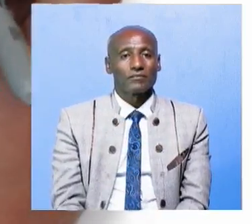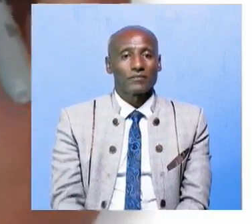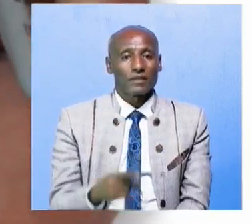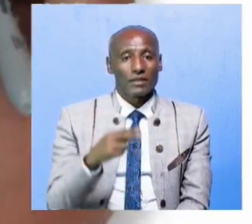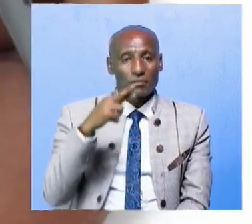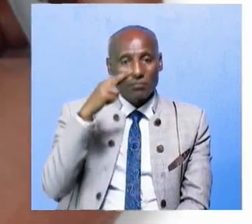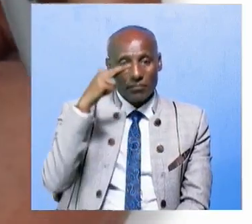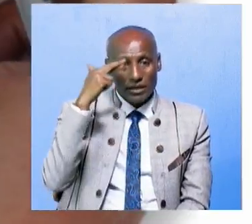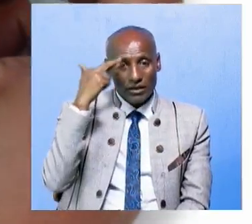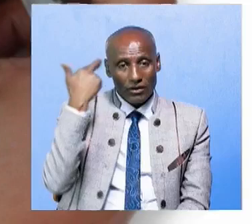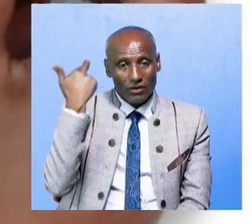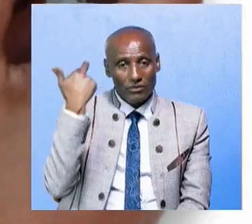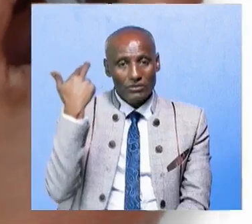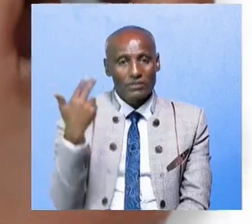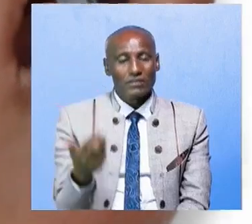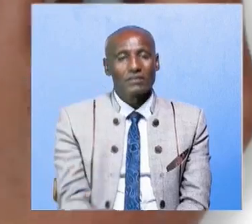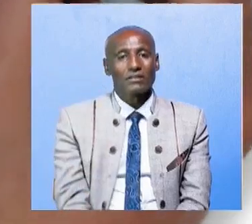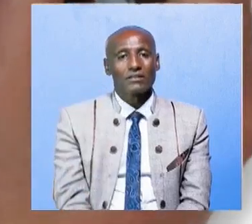because